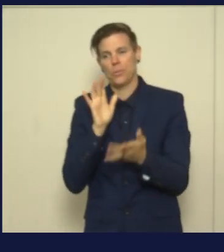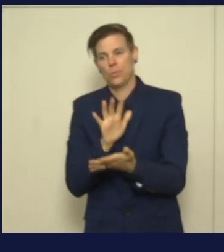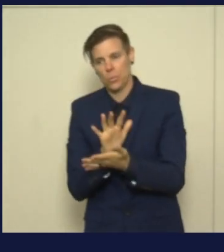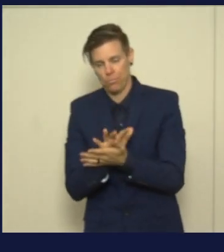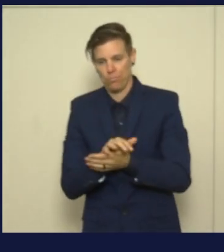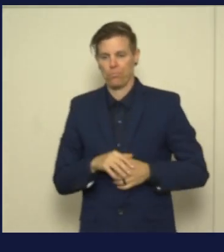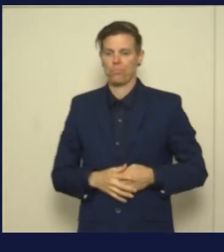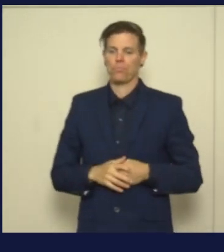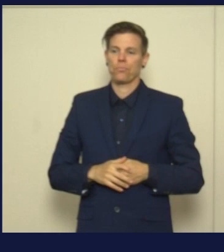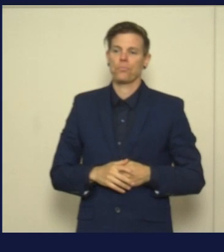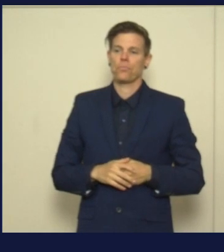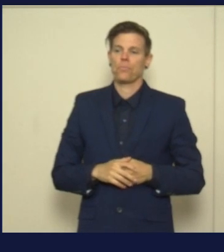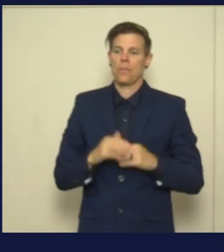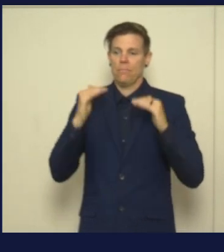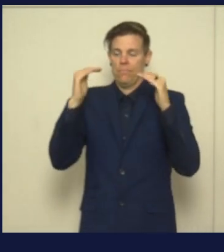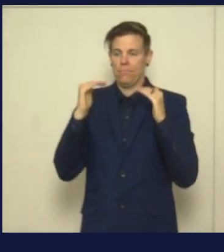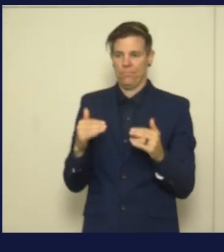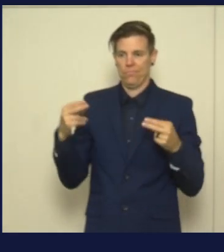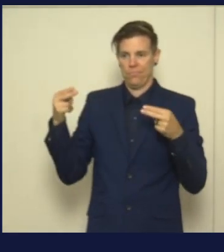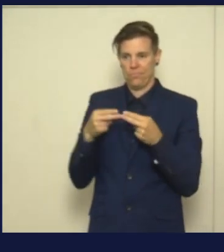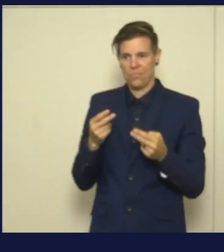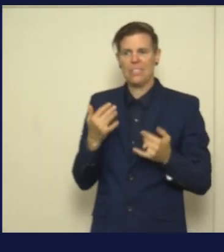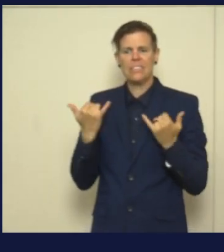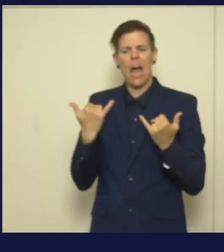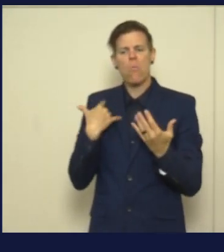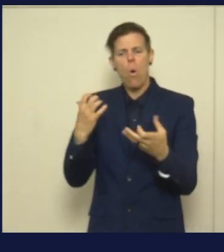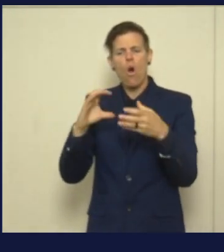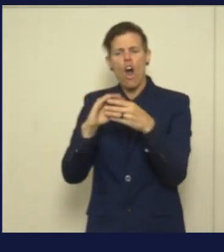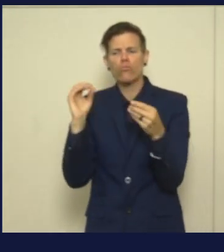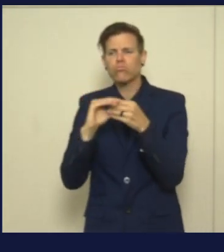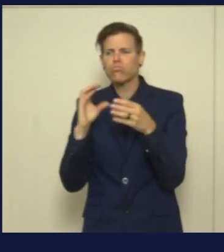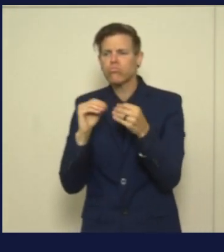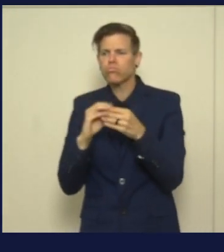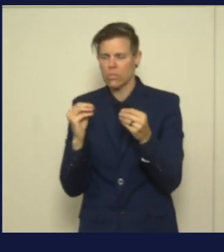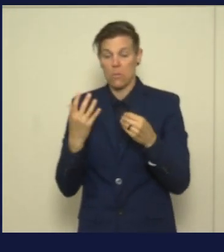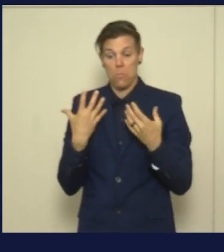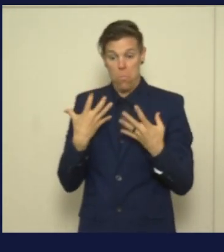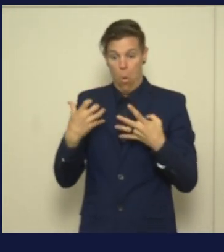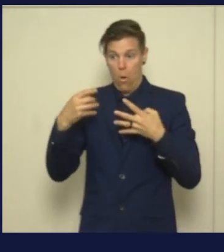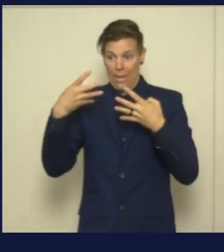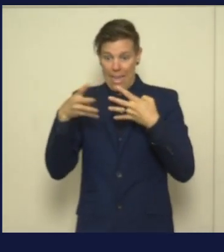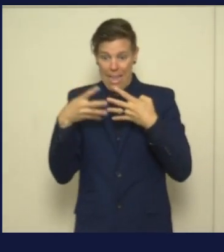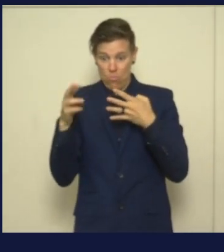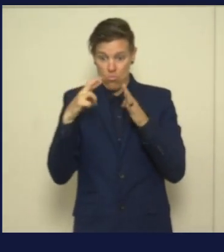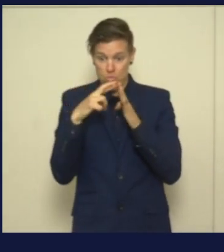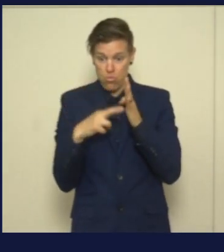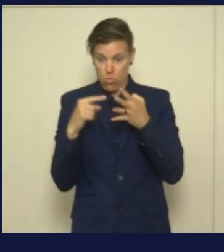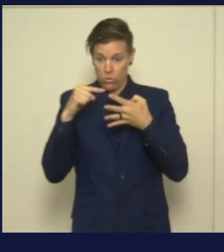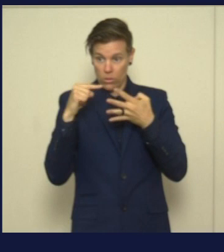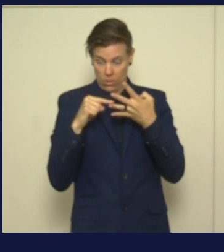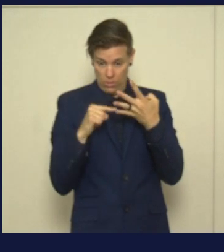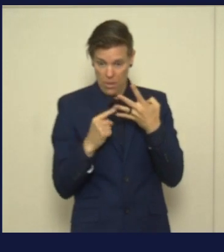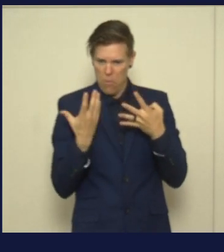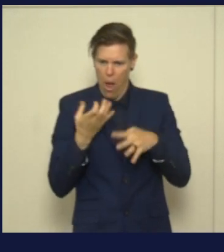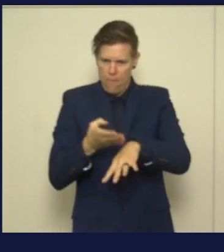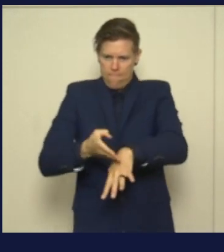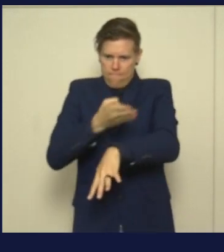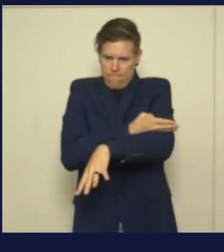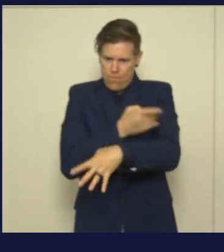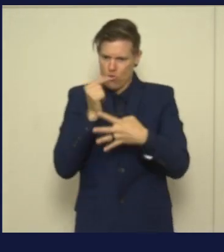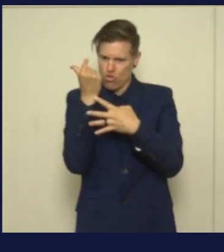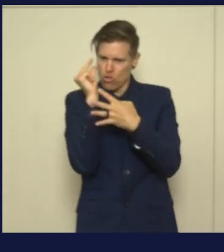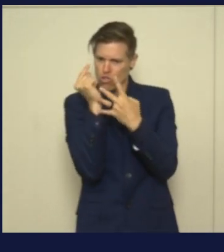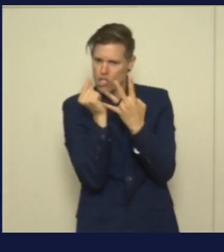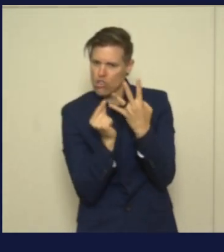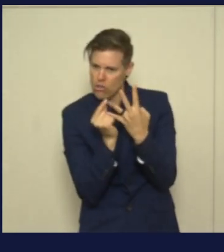Mexicans about. You saw that in the gating criteria, you know, we want to do better. The problem here is that we